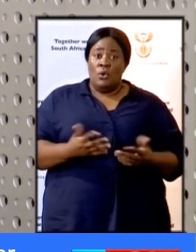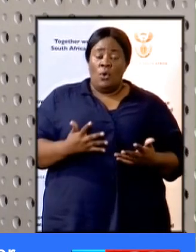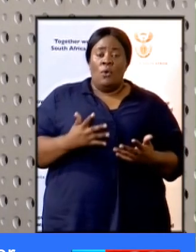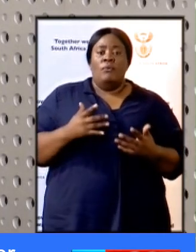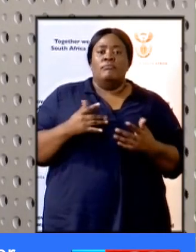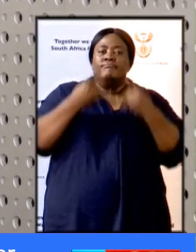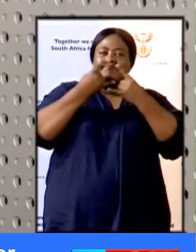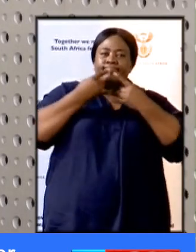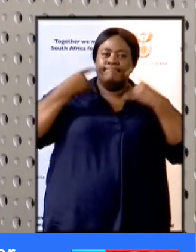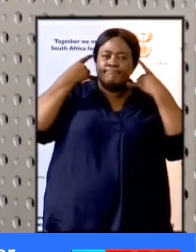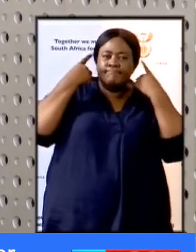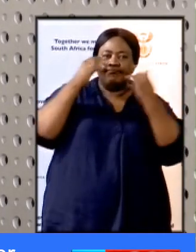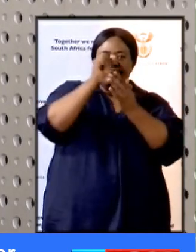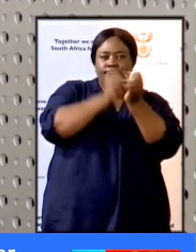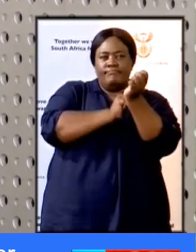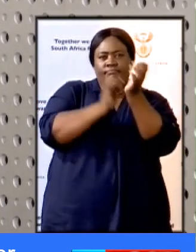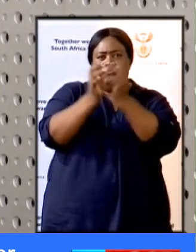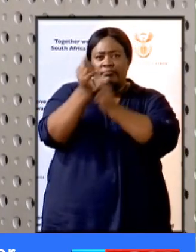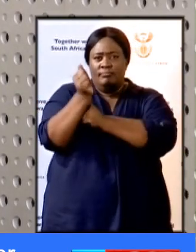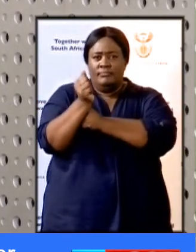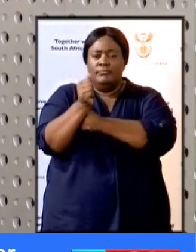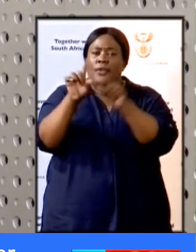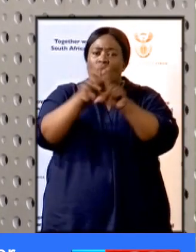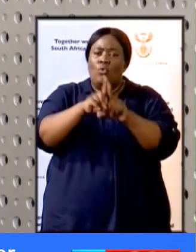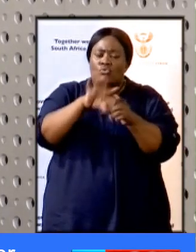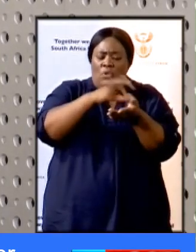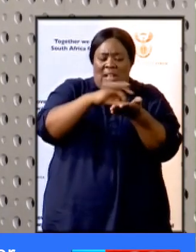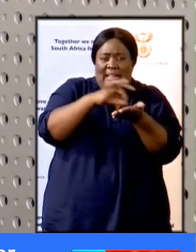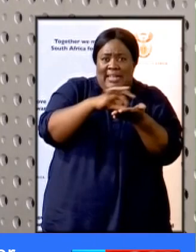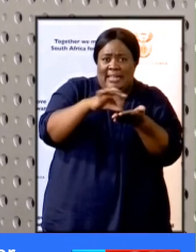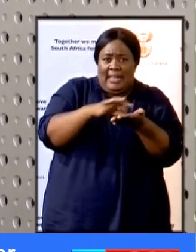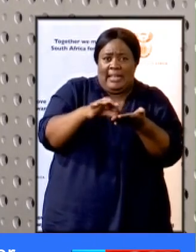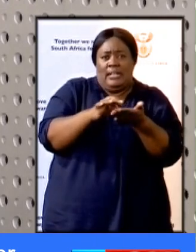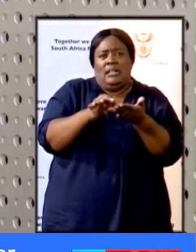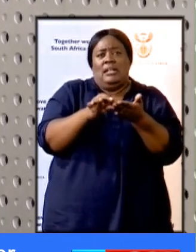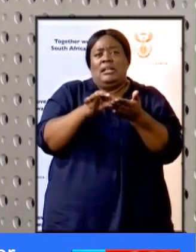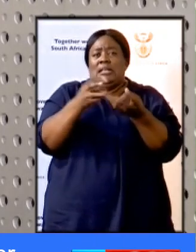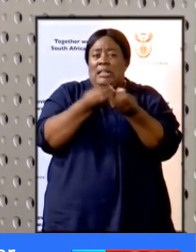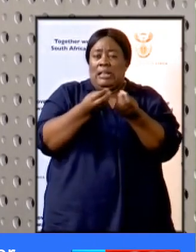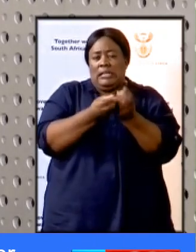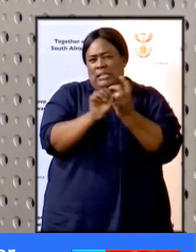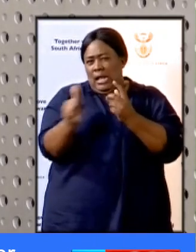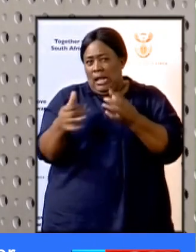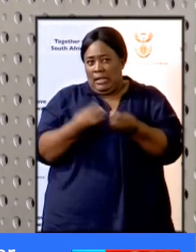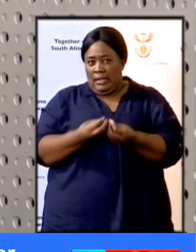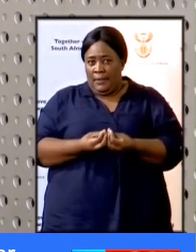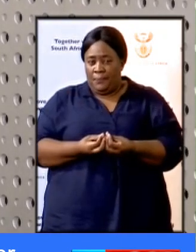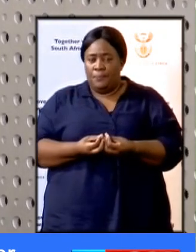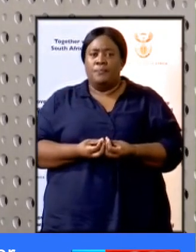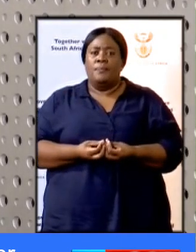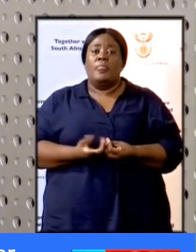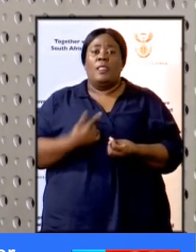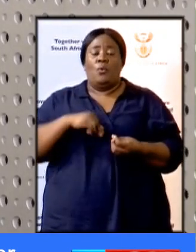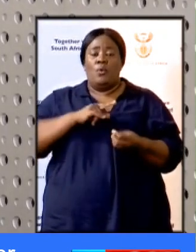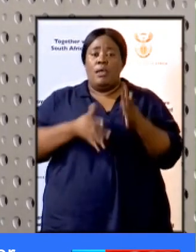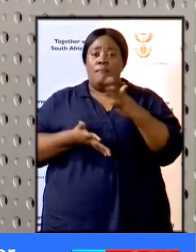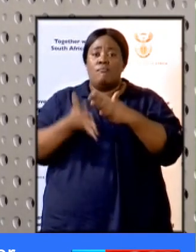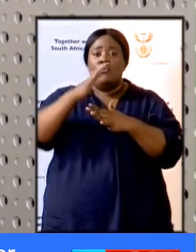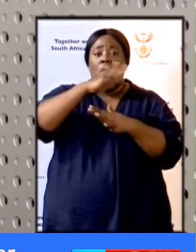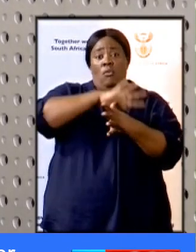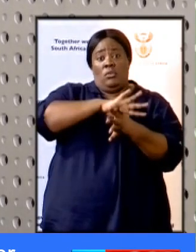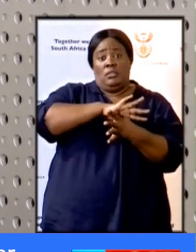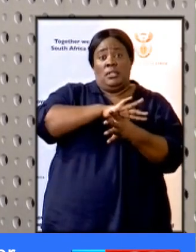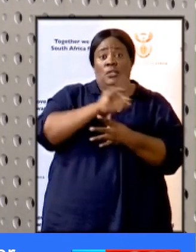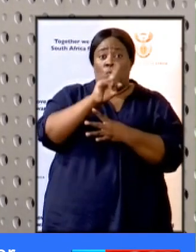protective equipment and cleaning materials and all that, we will be prioritizing